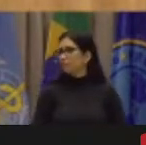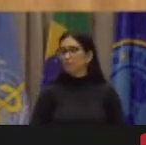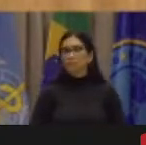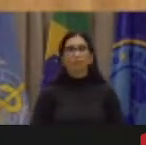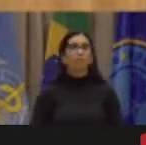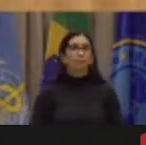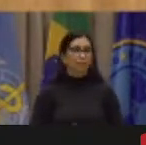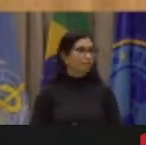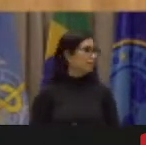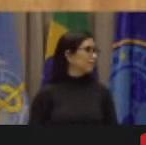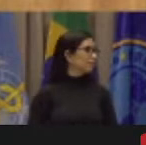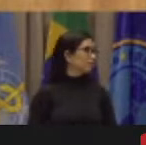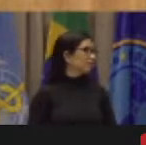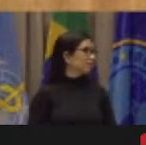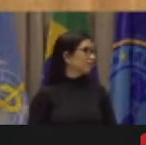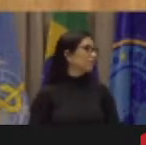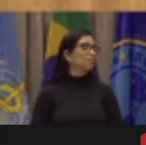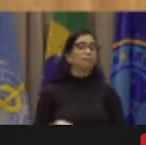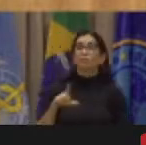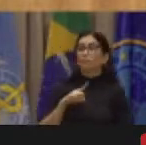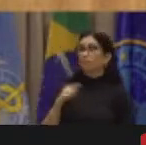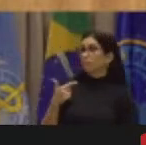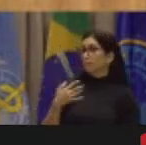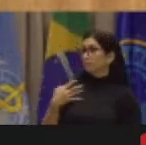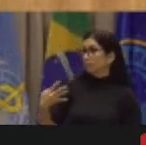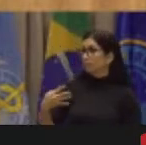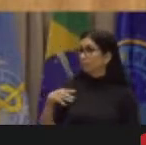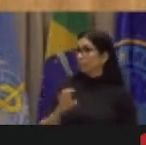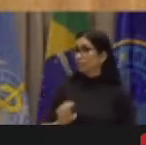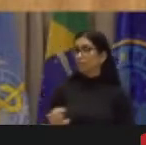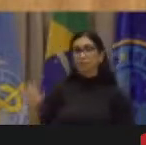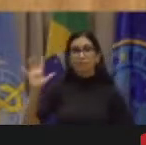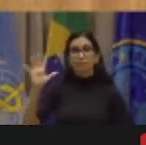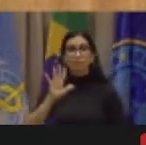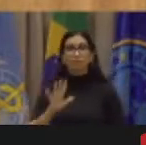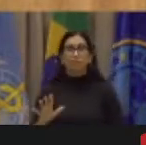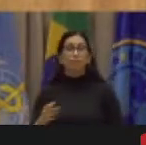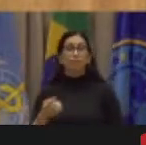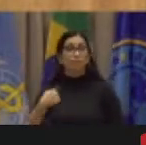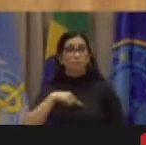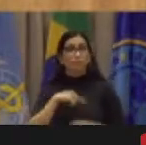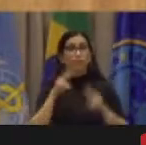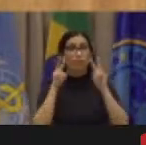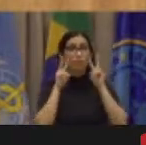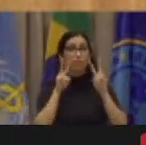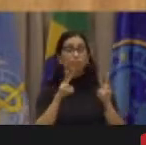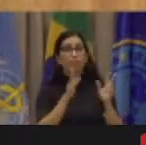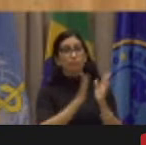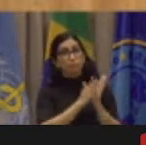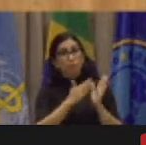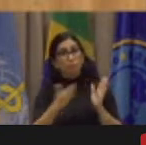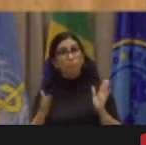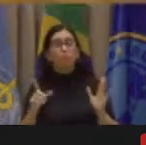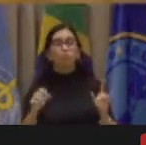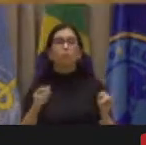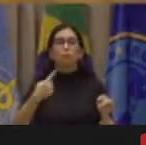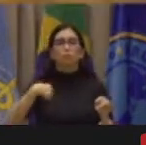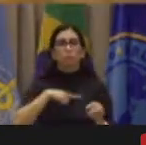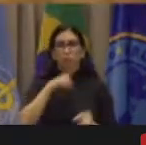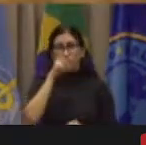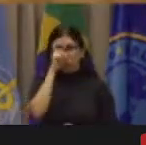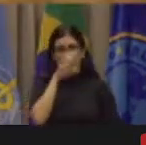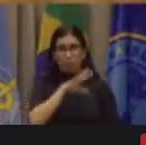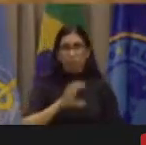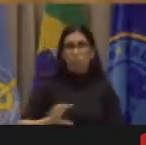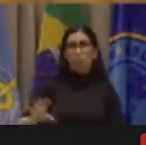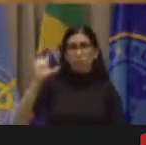IBSERA is very big, as in 24 of all the federations, so we saw all this happen in our